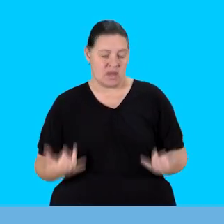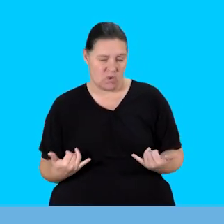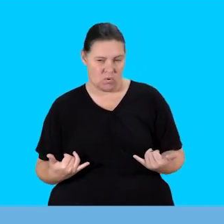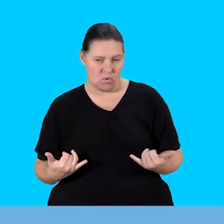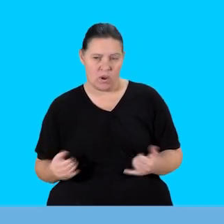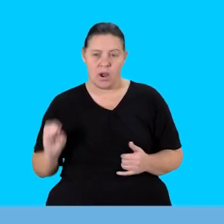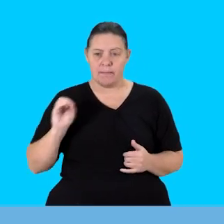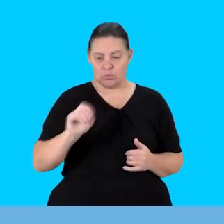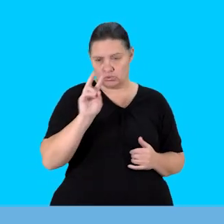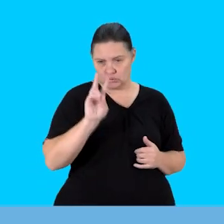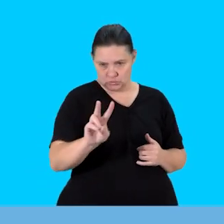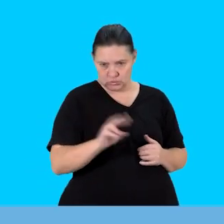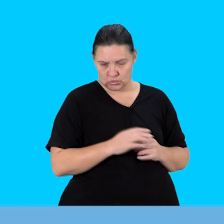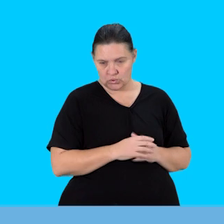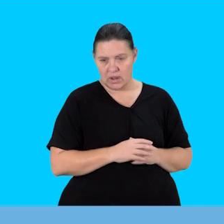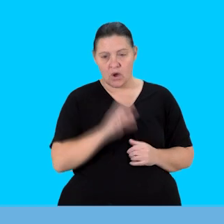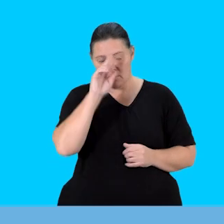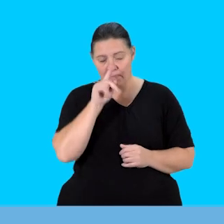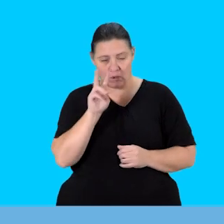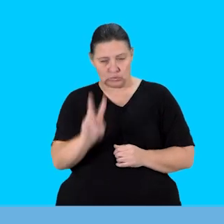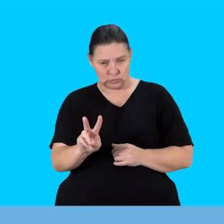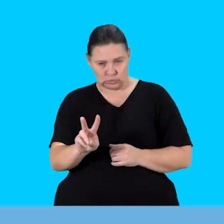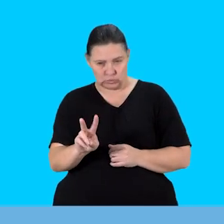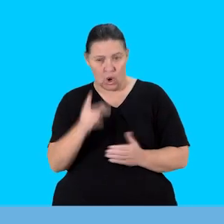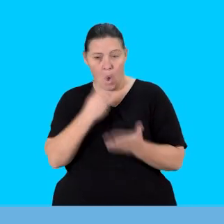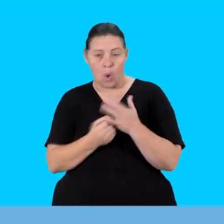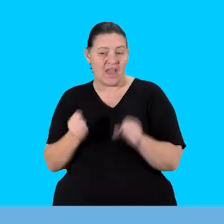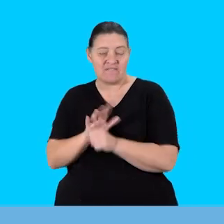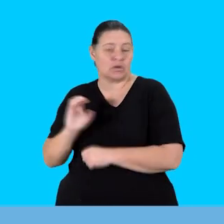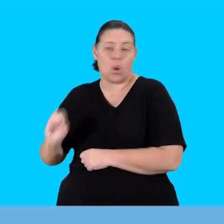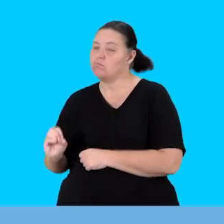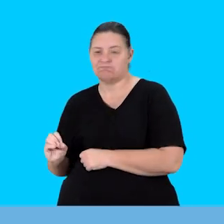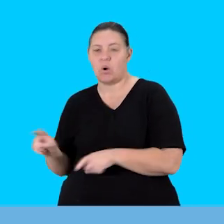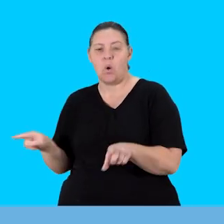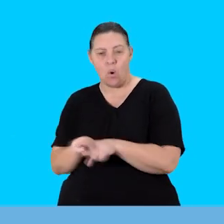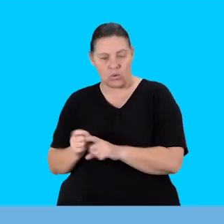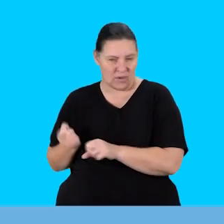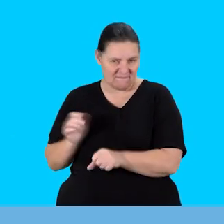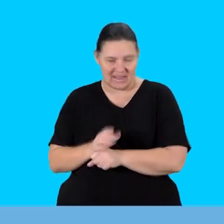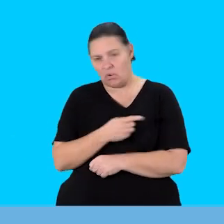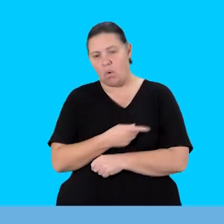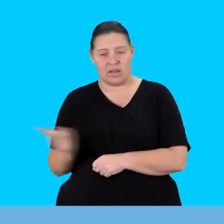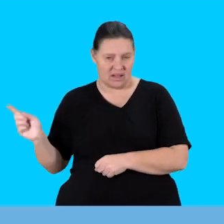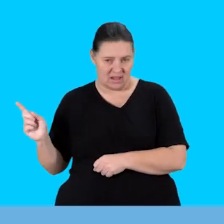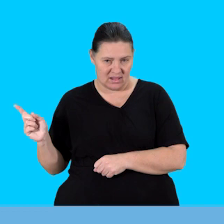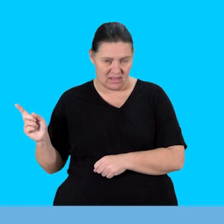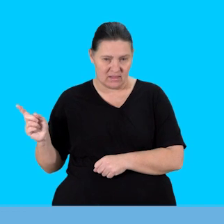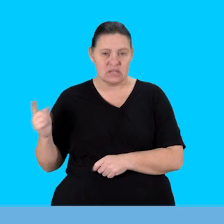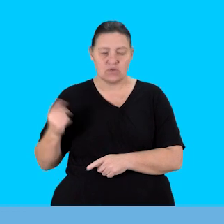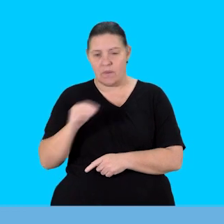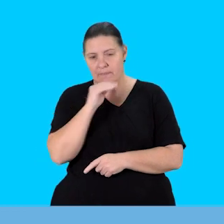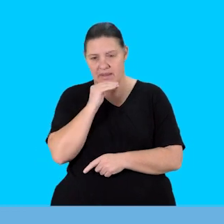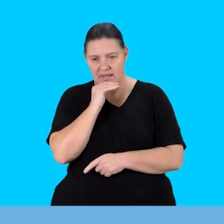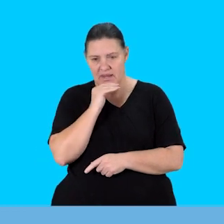So now, if I put a 2 here, remember that this 2 doesn't only affect the O, it affects everything in that compound.